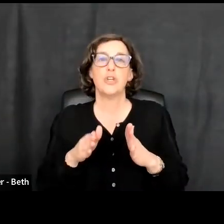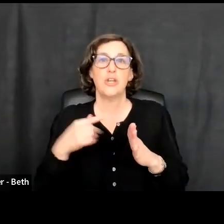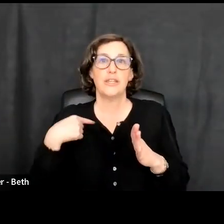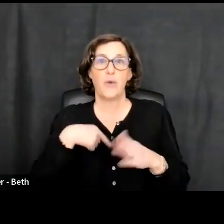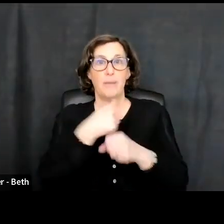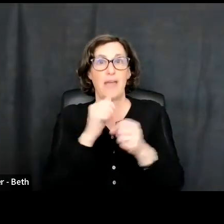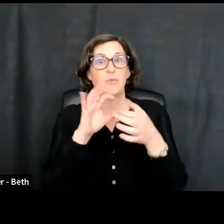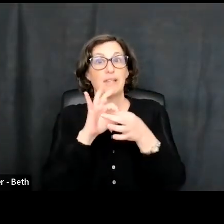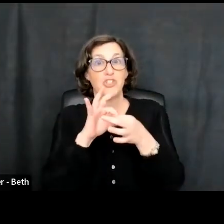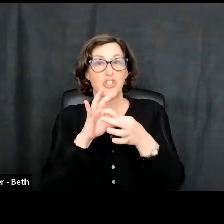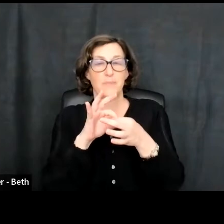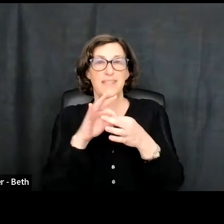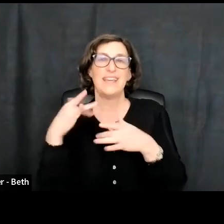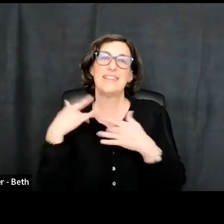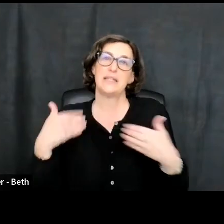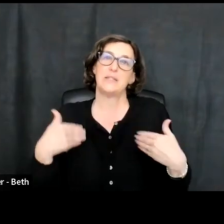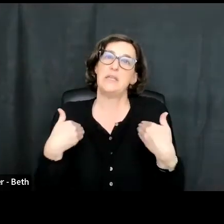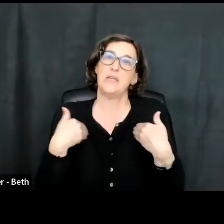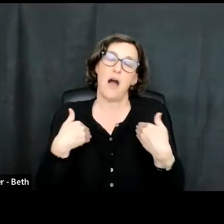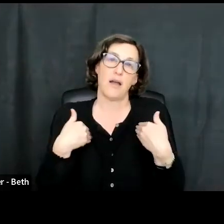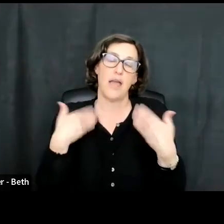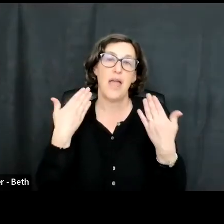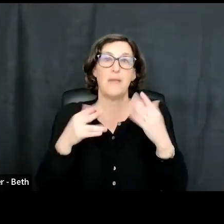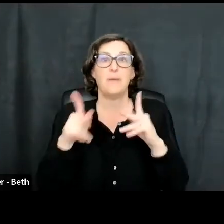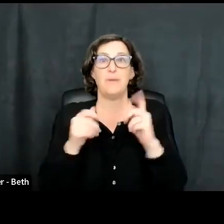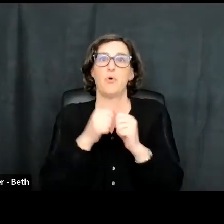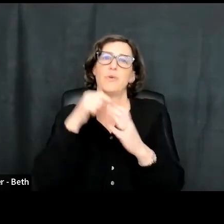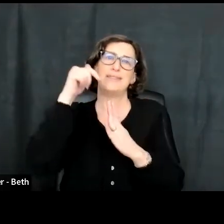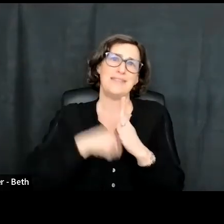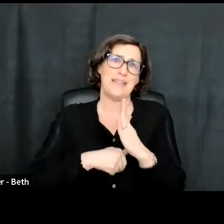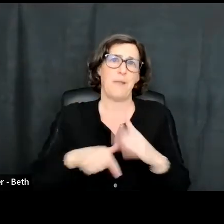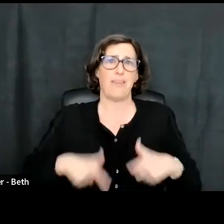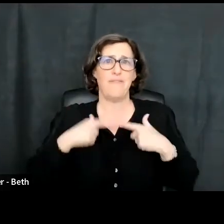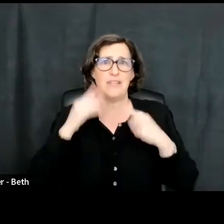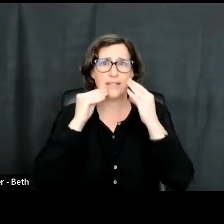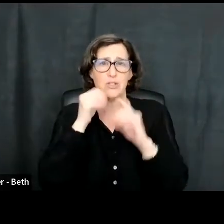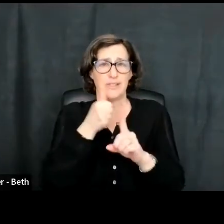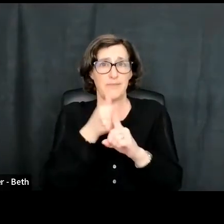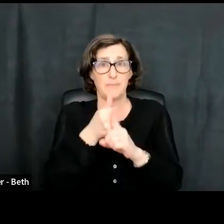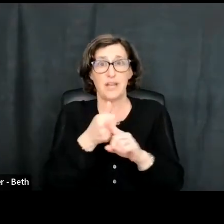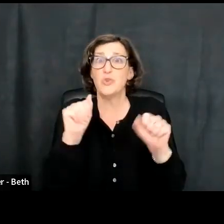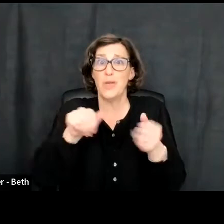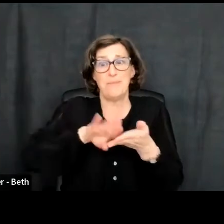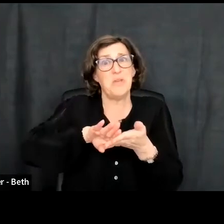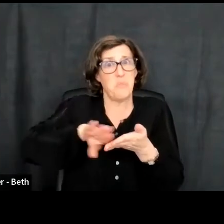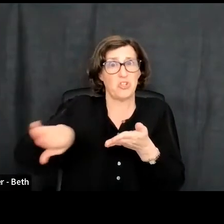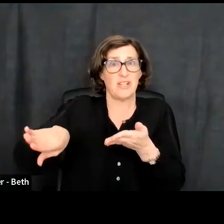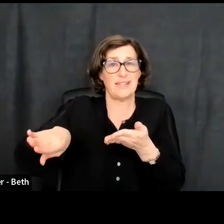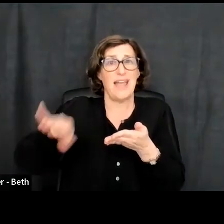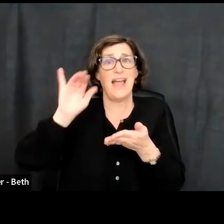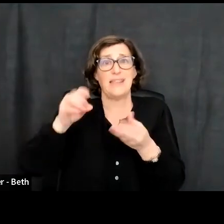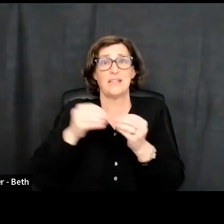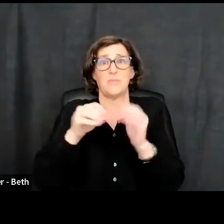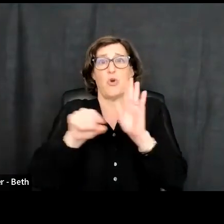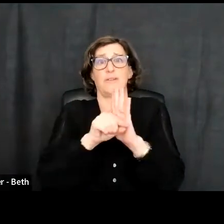junior, sometimes people with intensive lived experience themselves who can also be multiply marginalized, something which further stigmatizes them in their